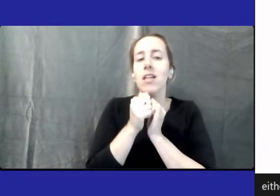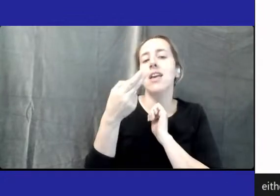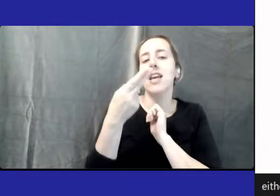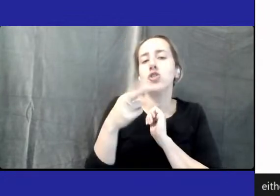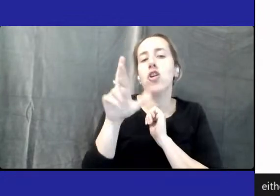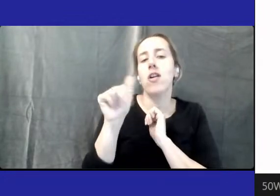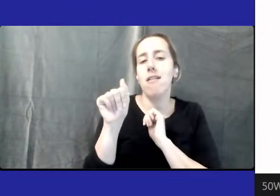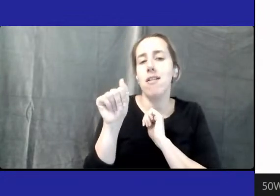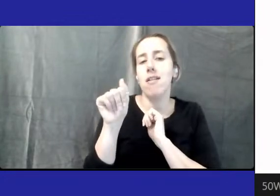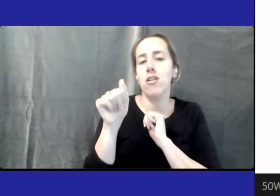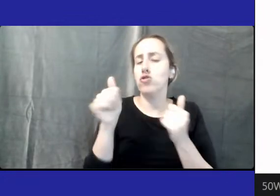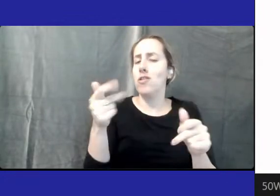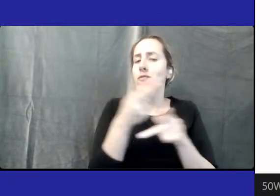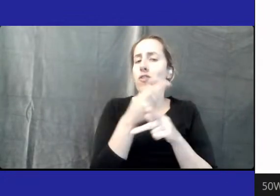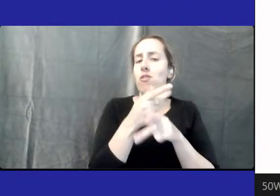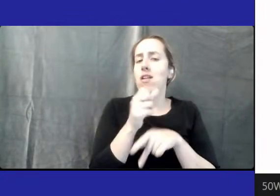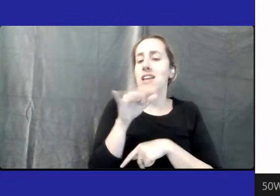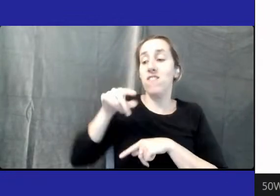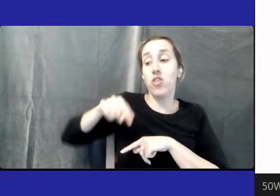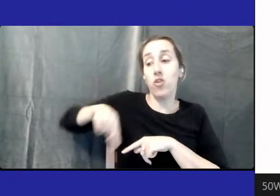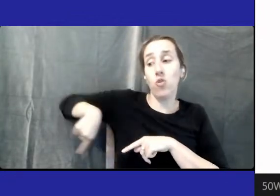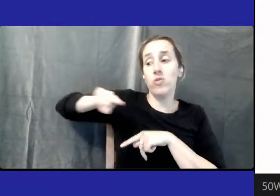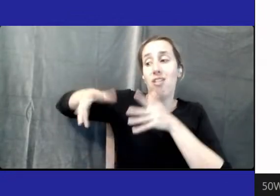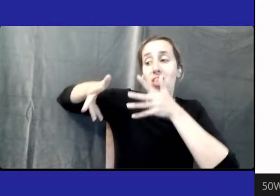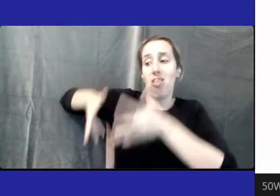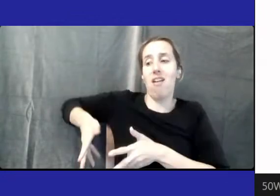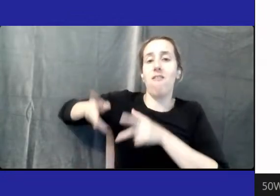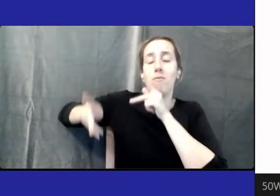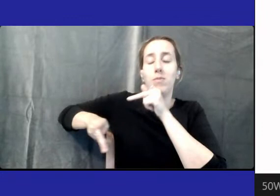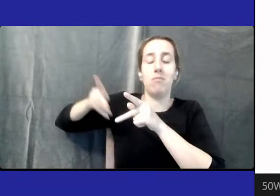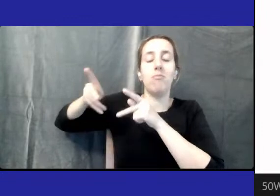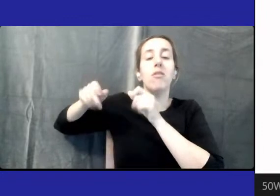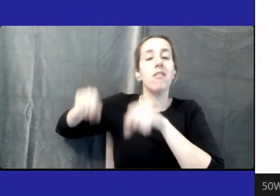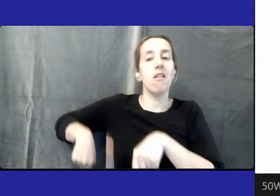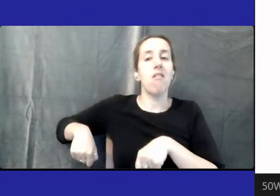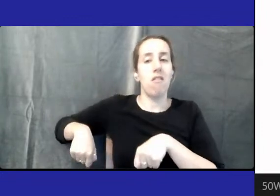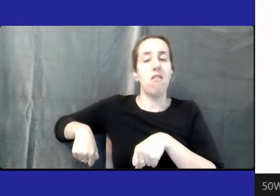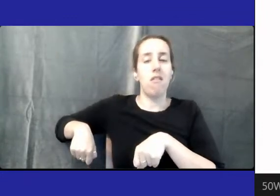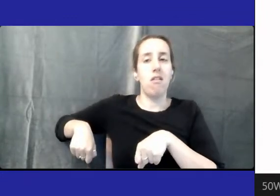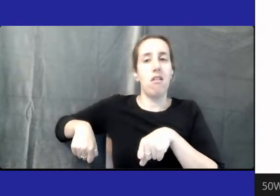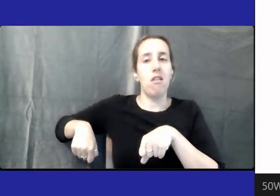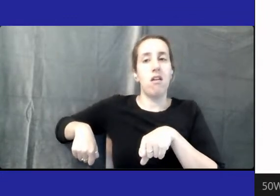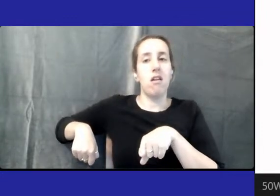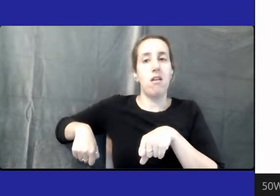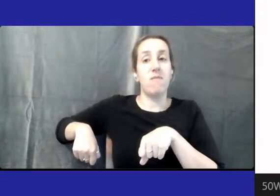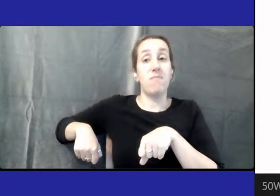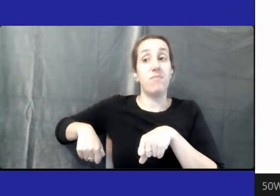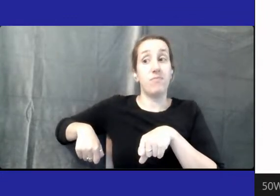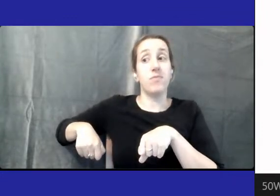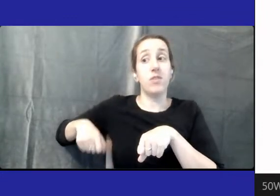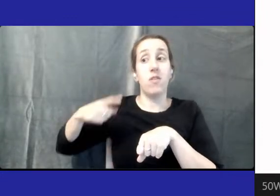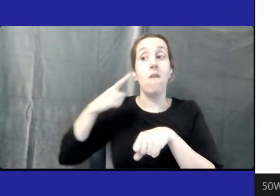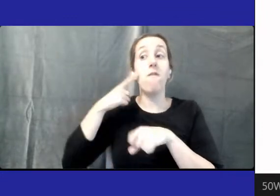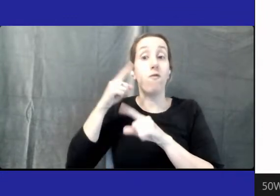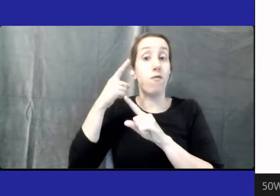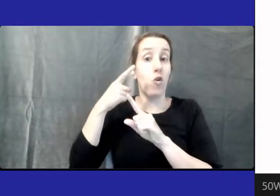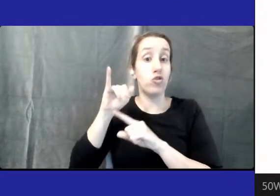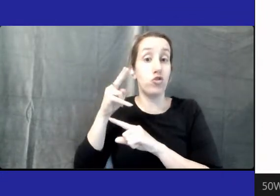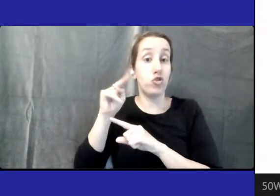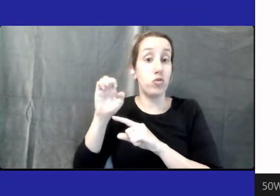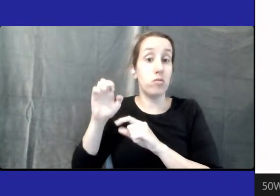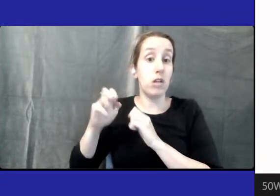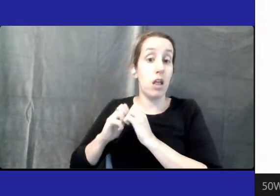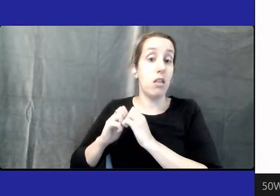be salvaged in terms of for that month of June, that we'll do so. But that's